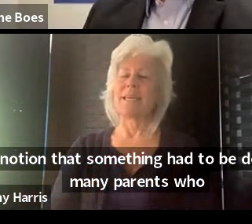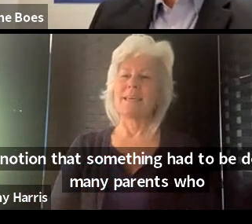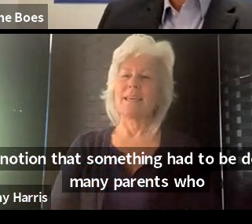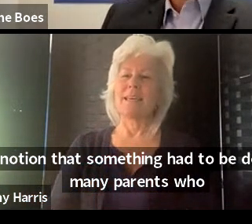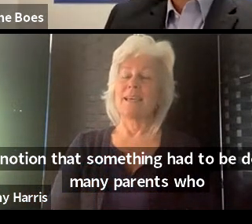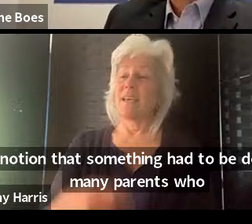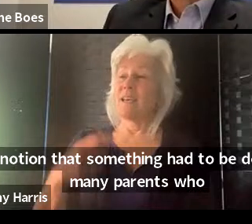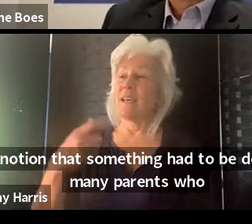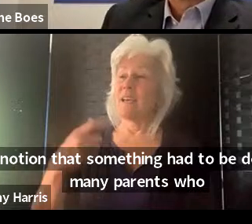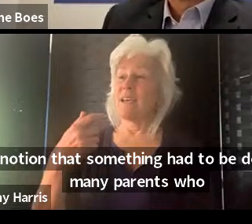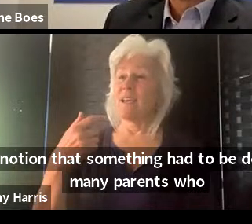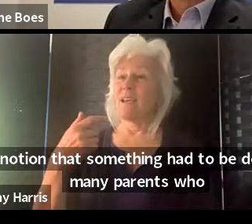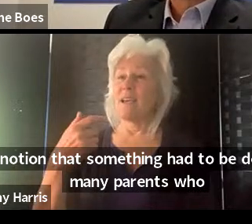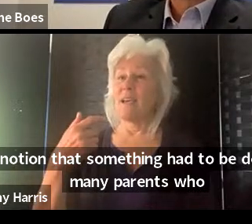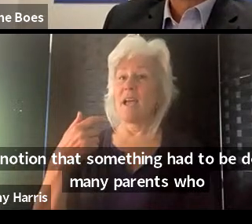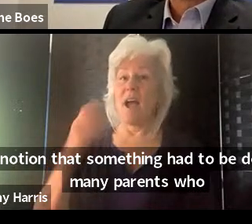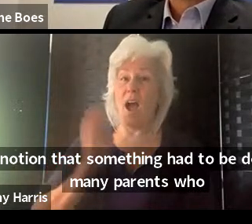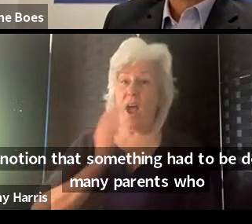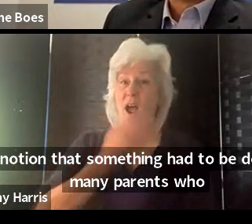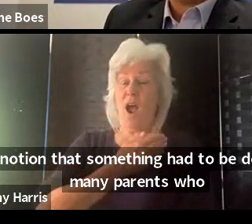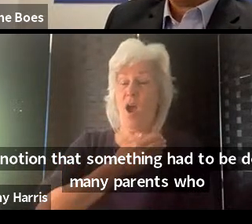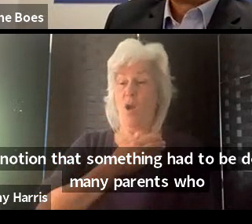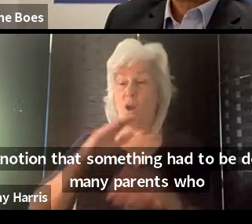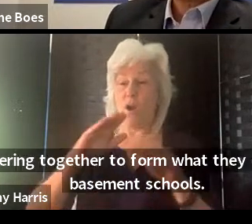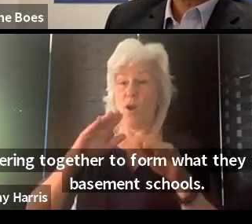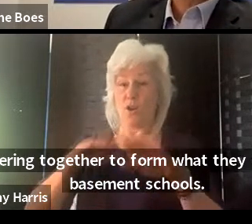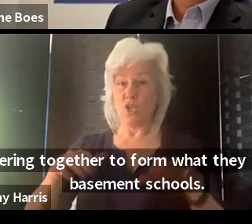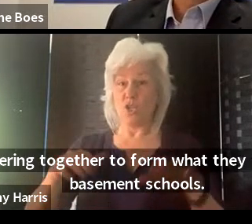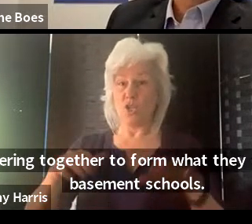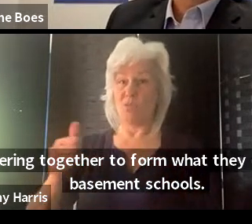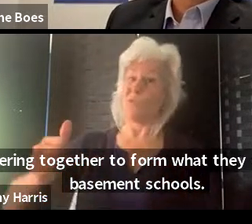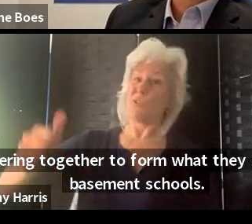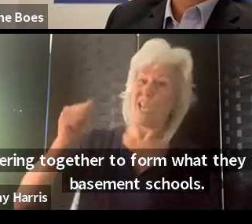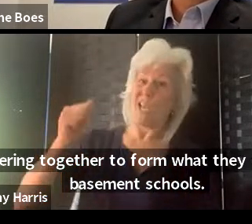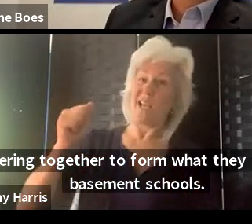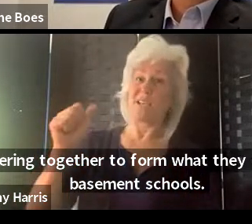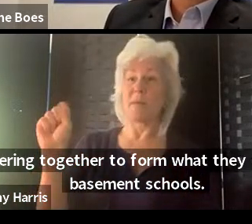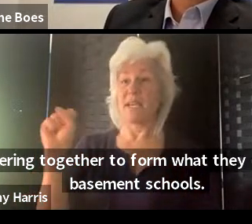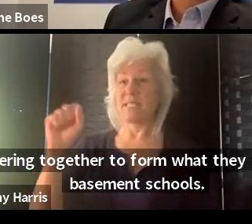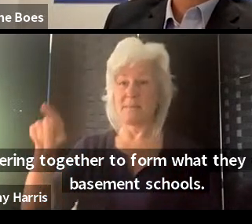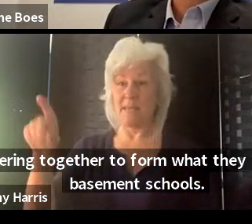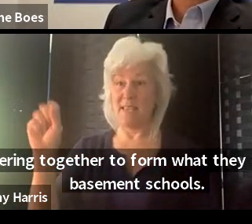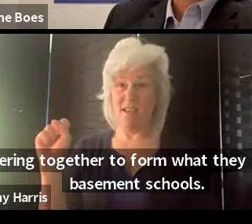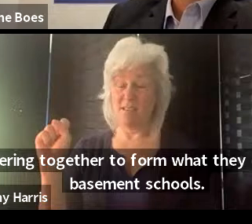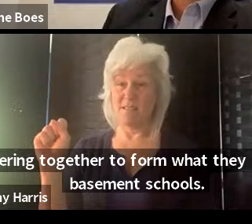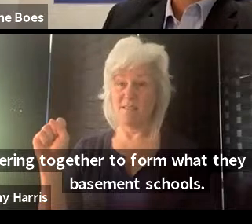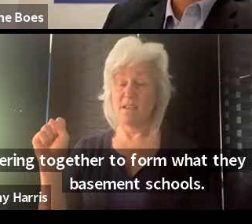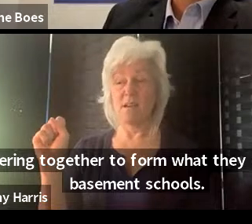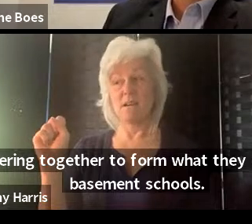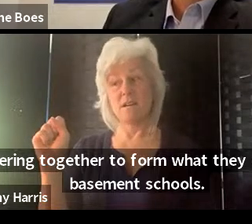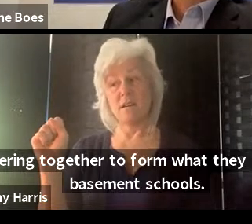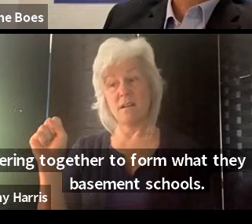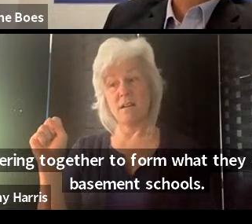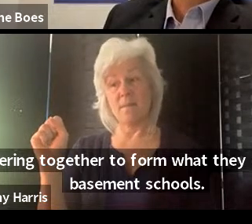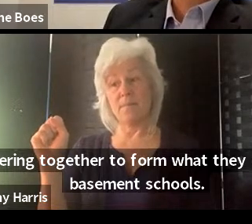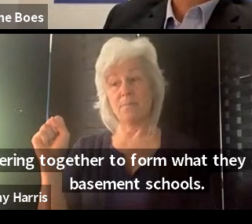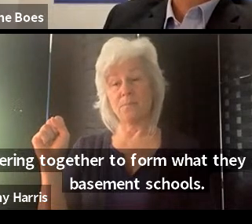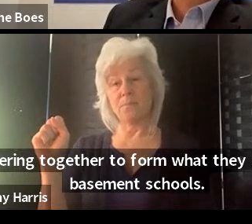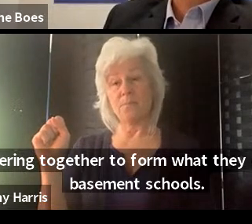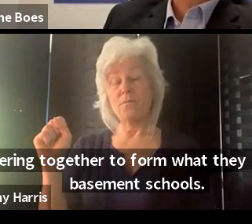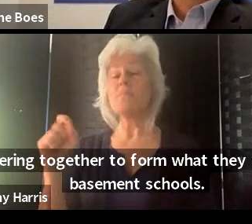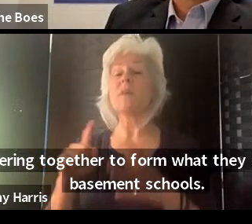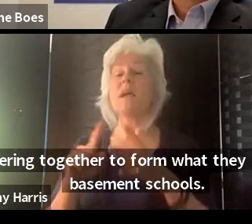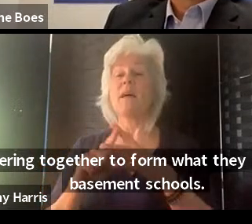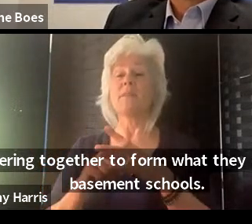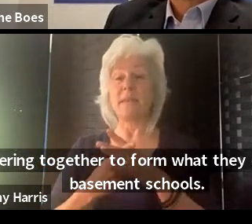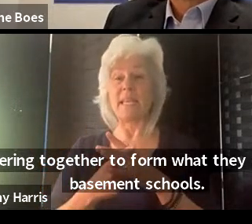we had the children who were rejected by the Seattle public school system. Well, at the beginning of our